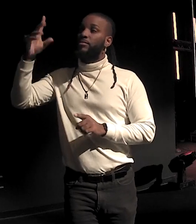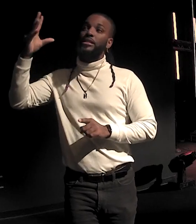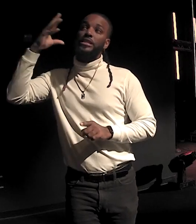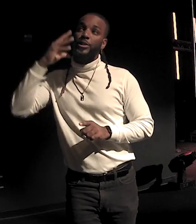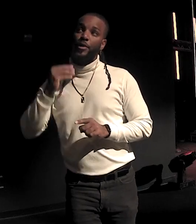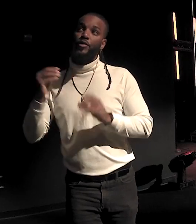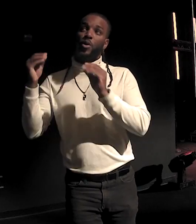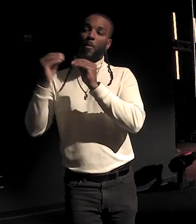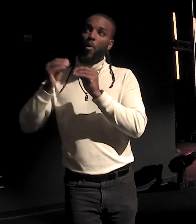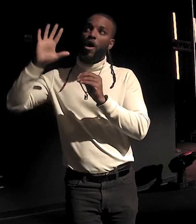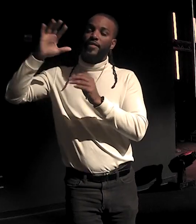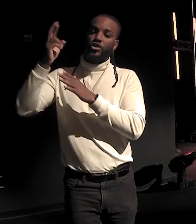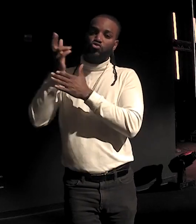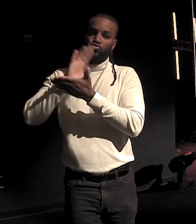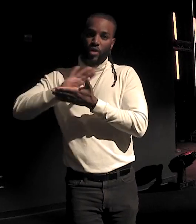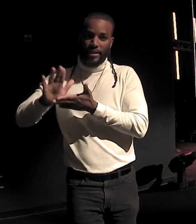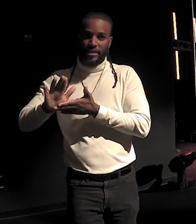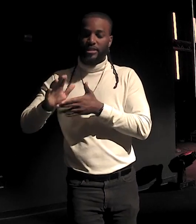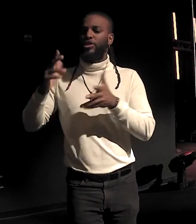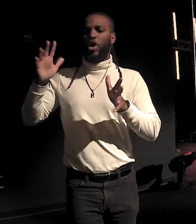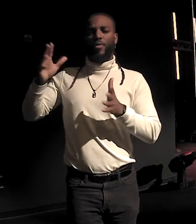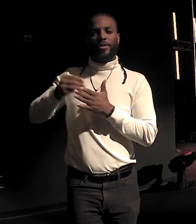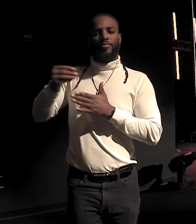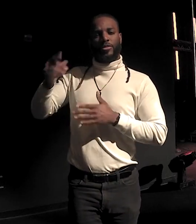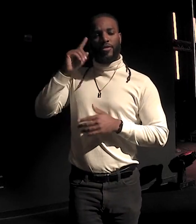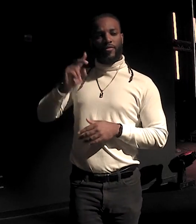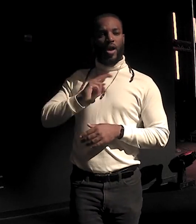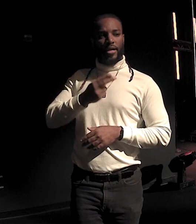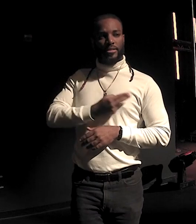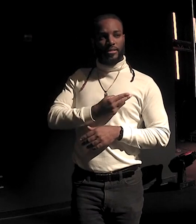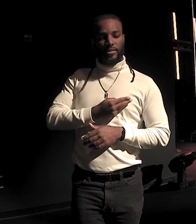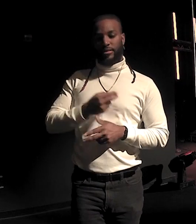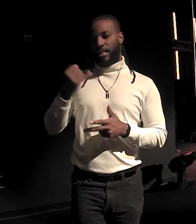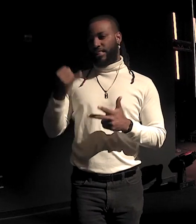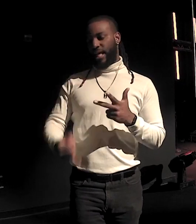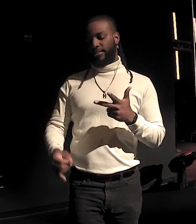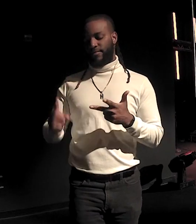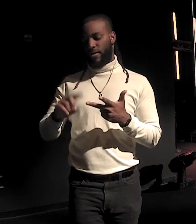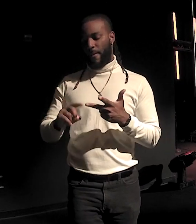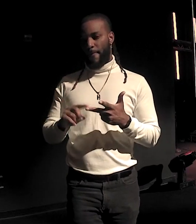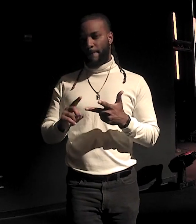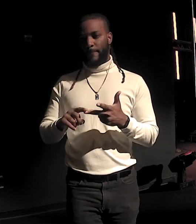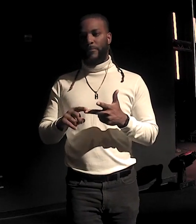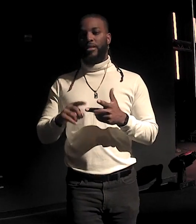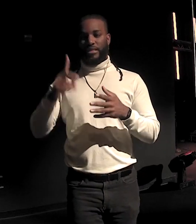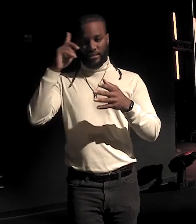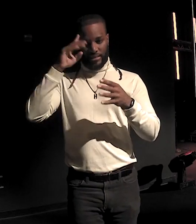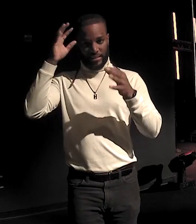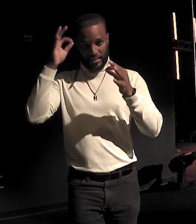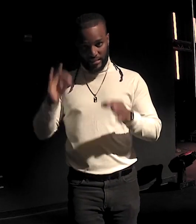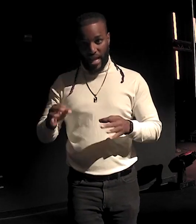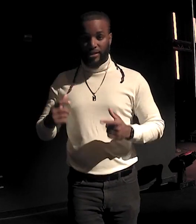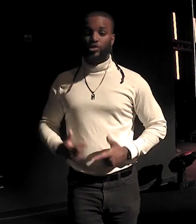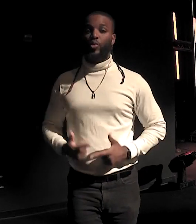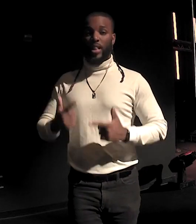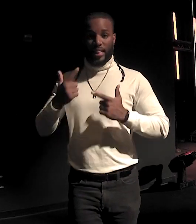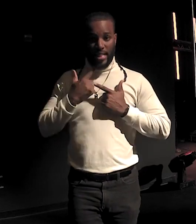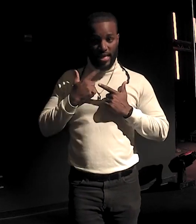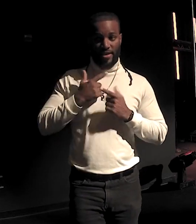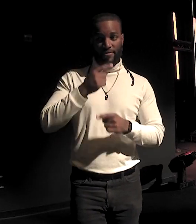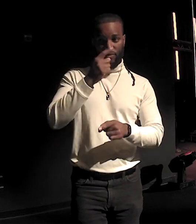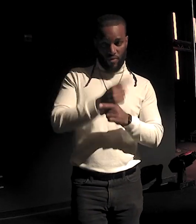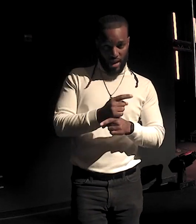of the righteousness that he's already purchased for us. And then last of all, choose to practice living right